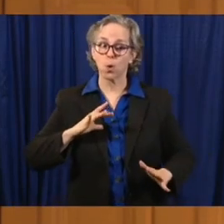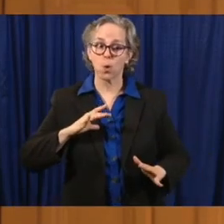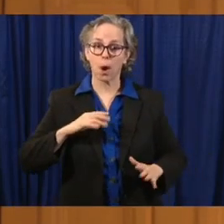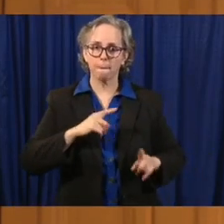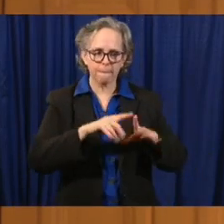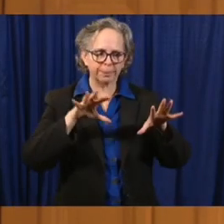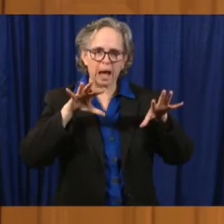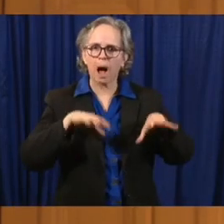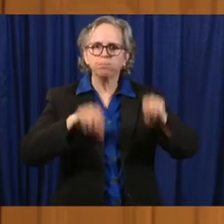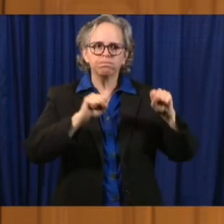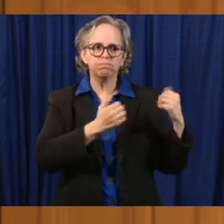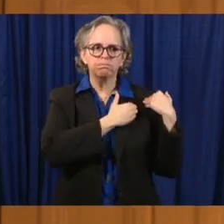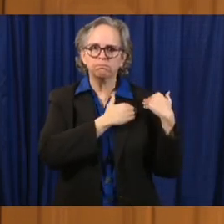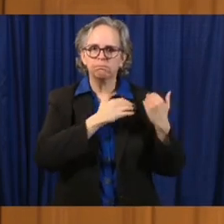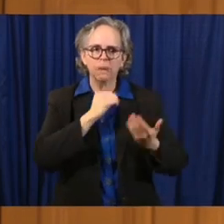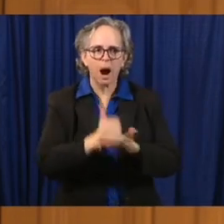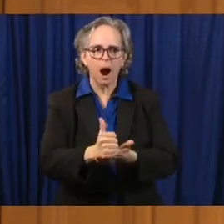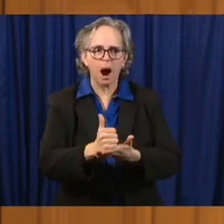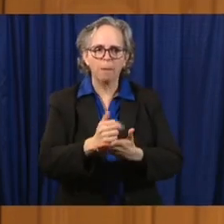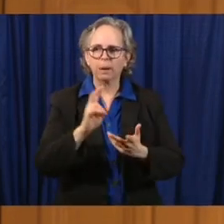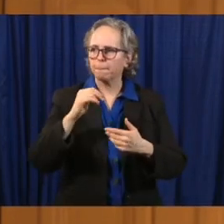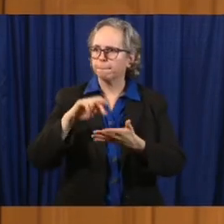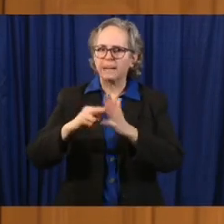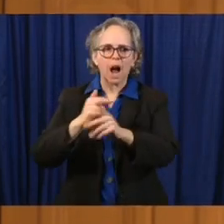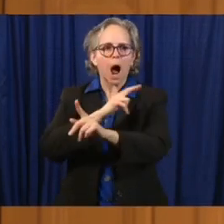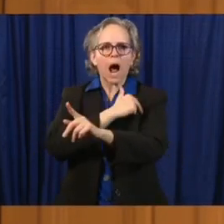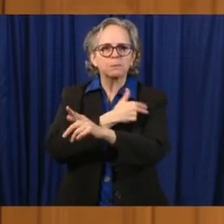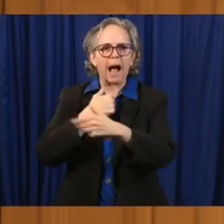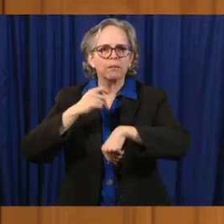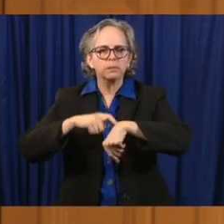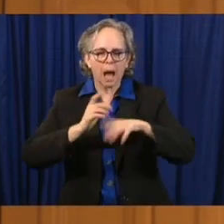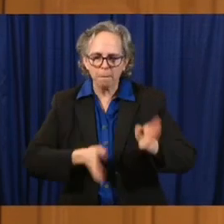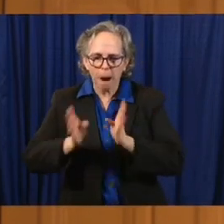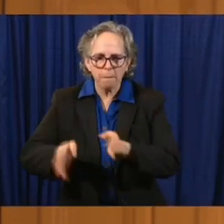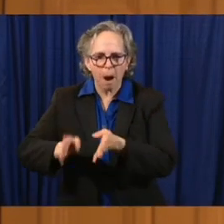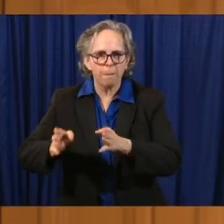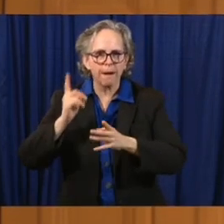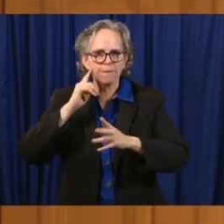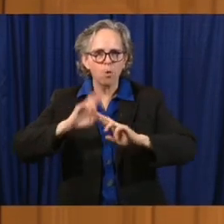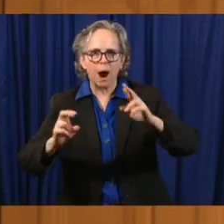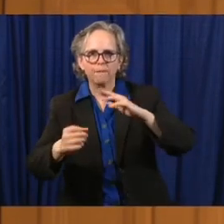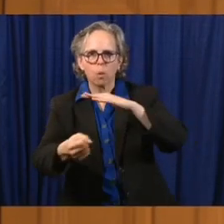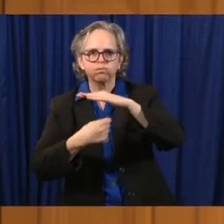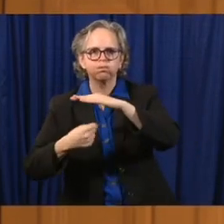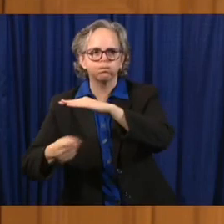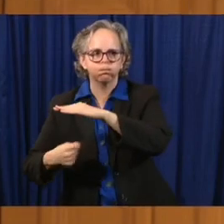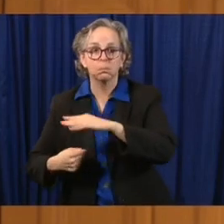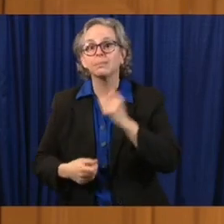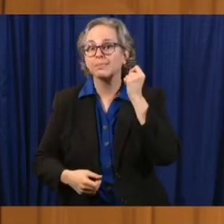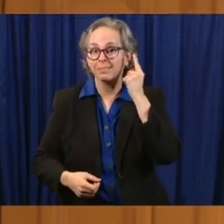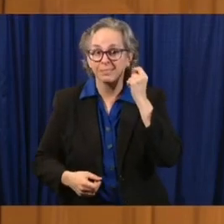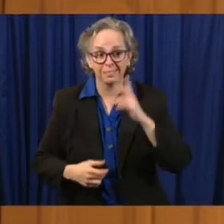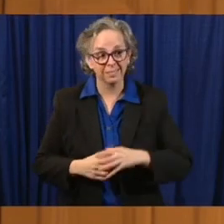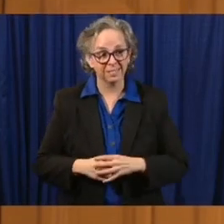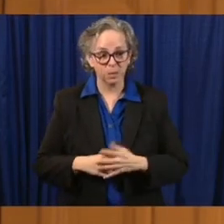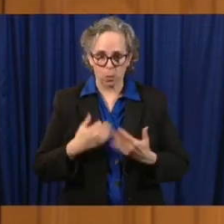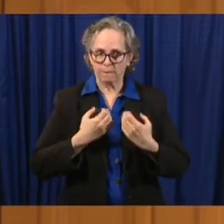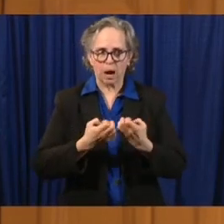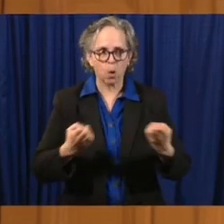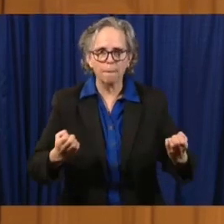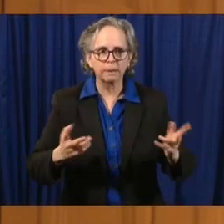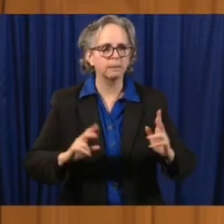think that's in the reports I just put out. But, the build-outs have been a tricky thing because we